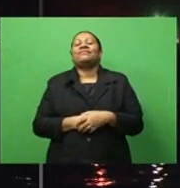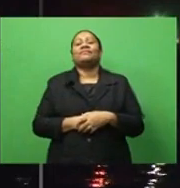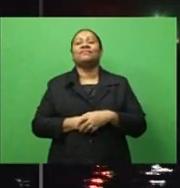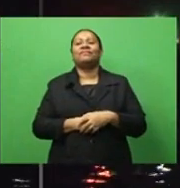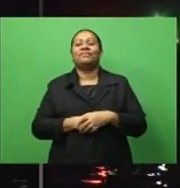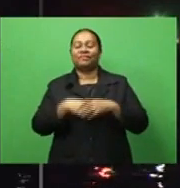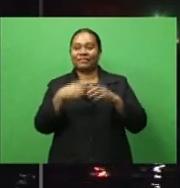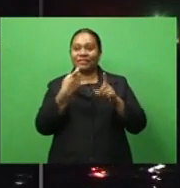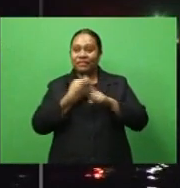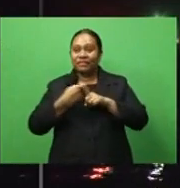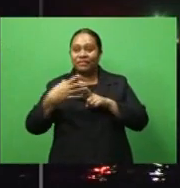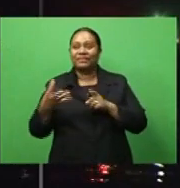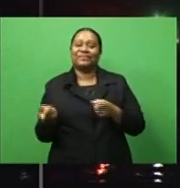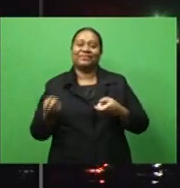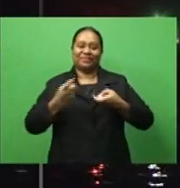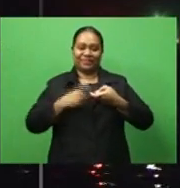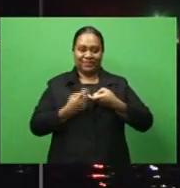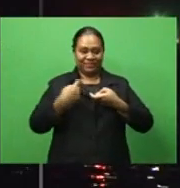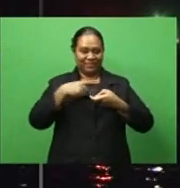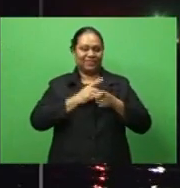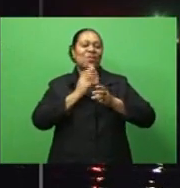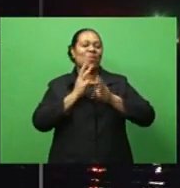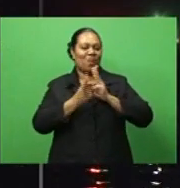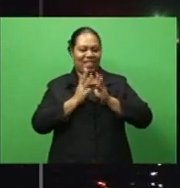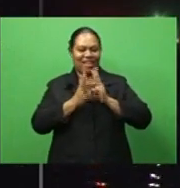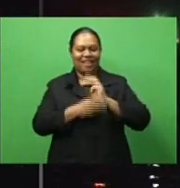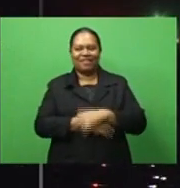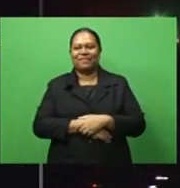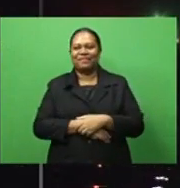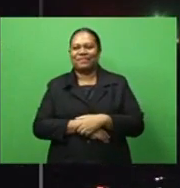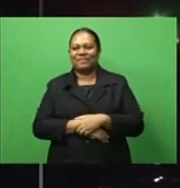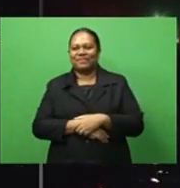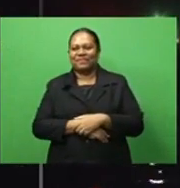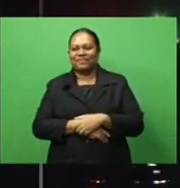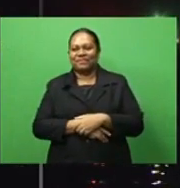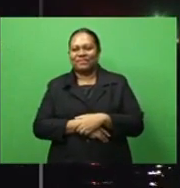And Kritika joins us now with the latest from the weather world.